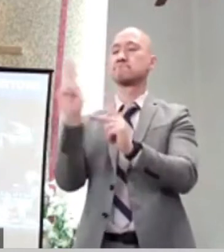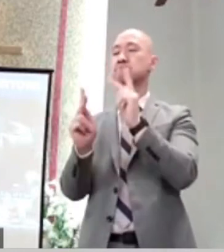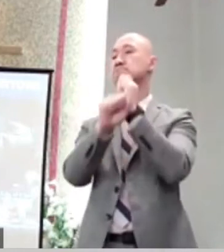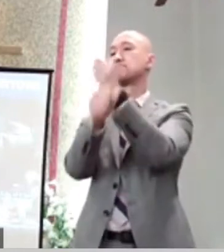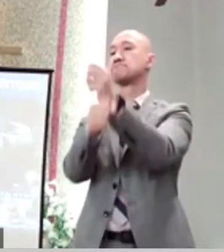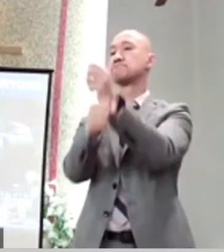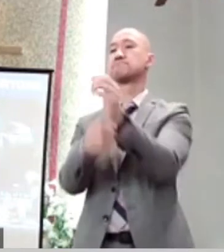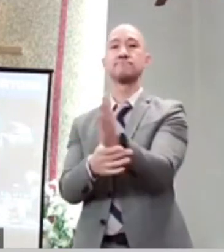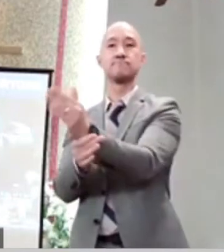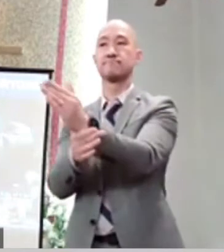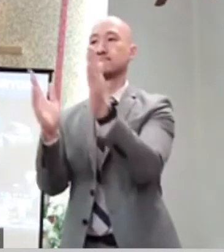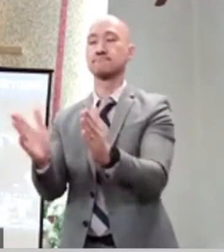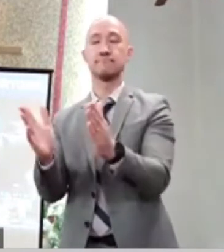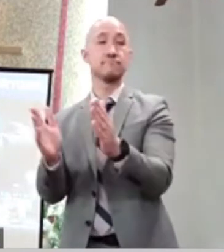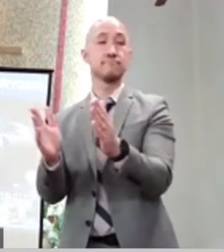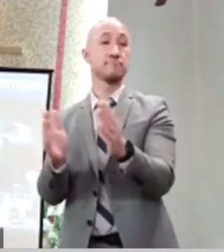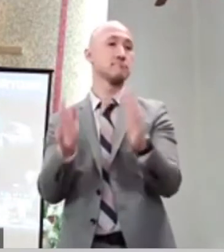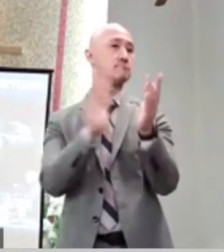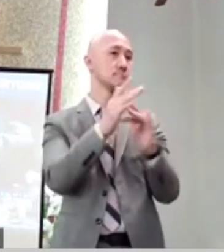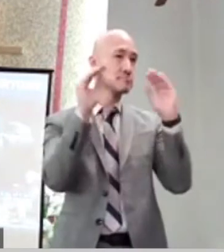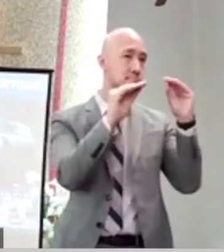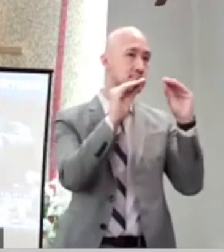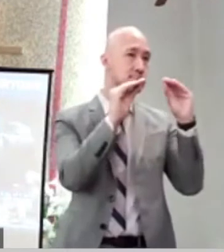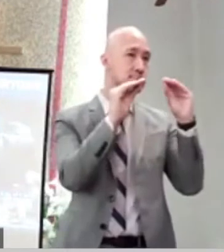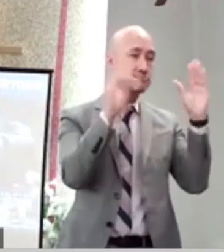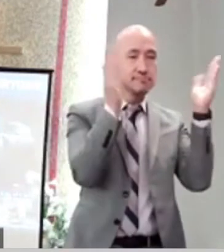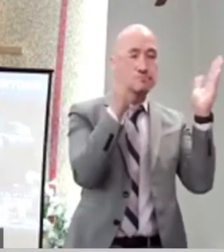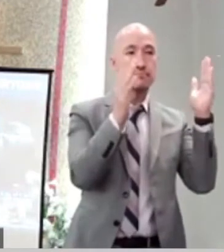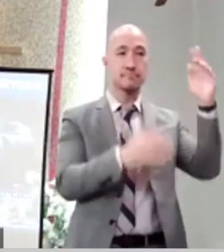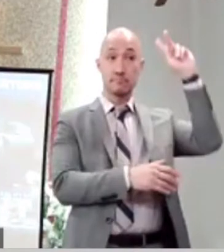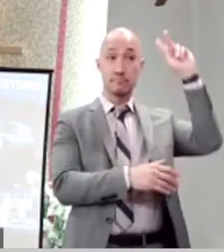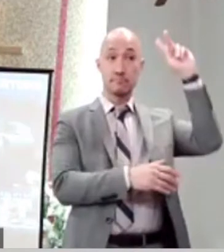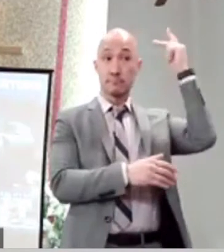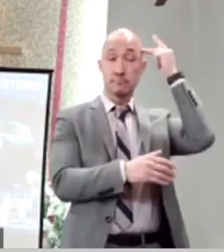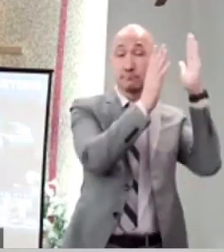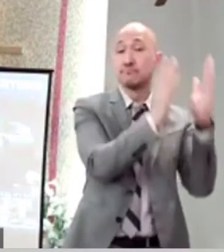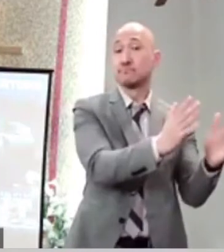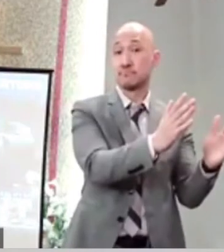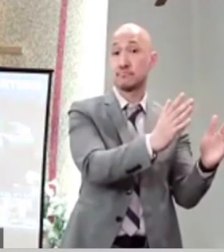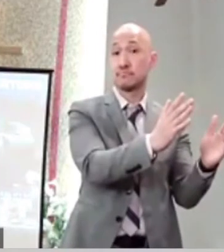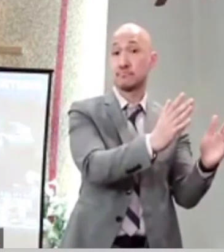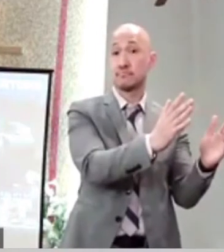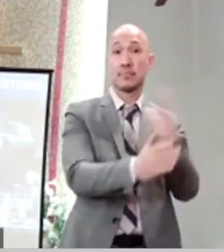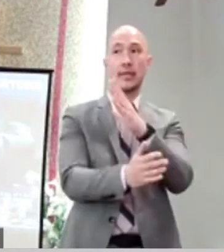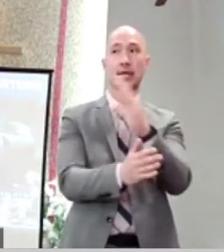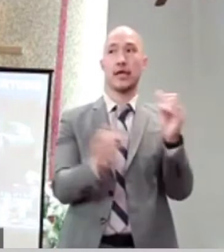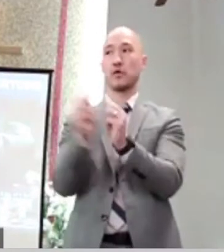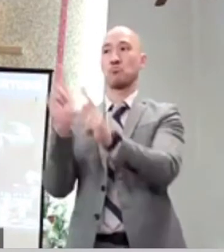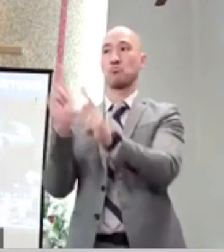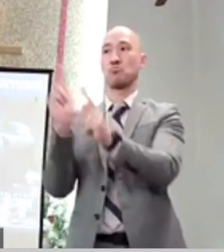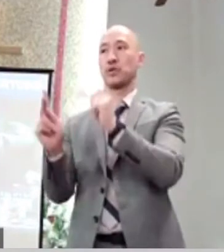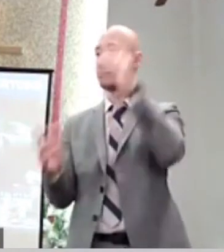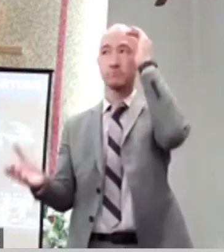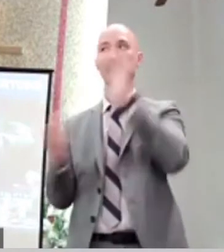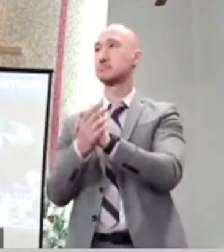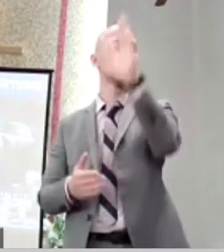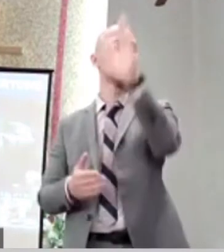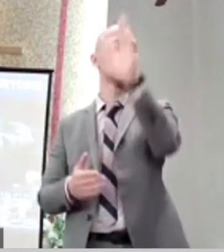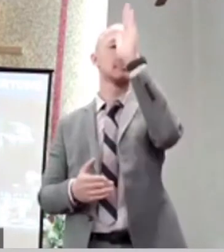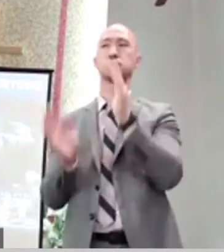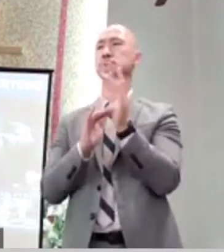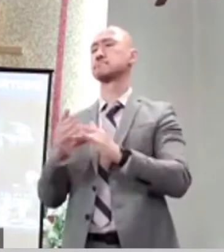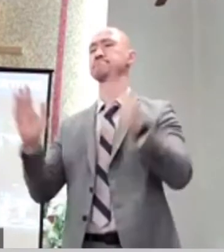interacted with the politicians of his day, with other religious leaders, and even pagan government officials. It seems like